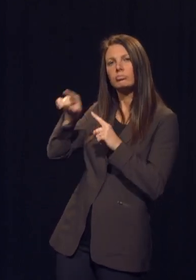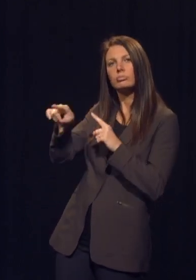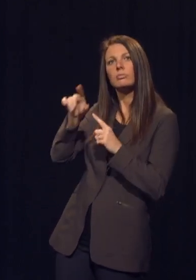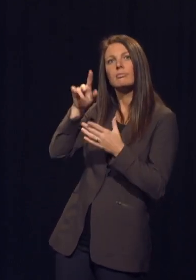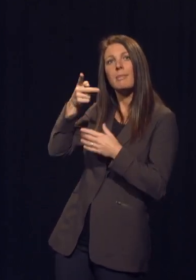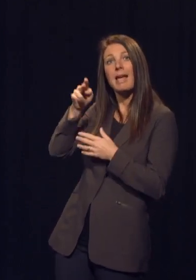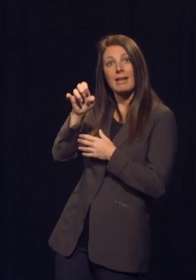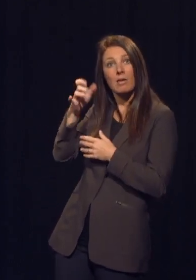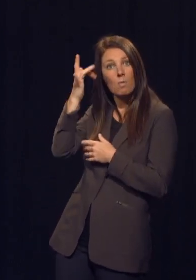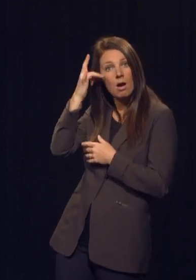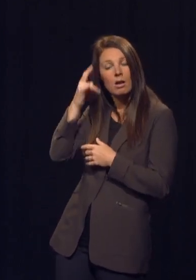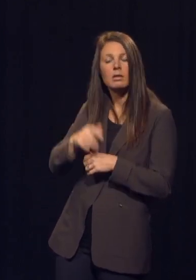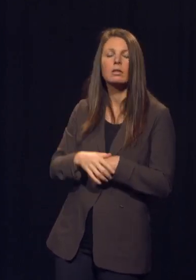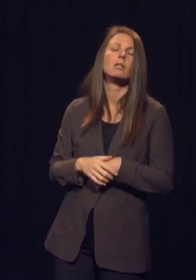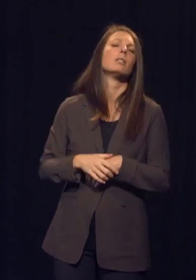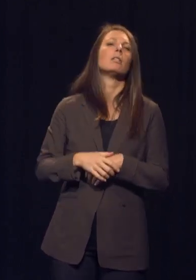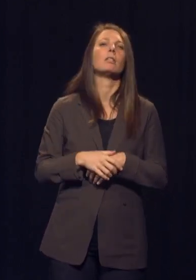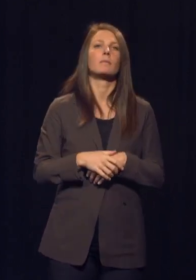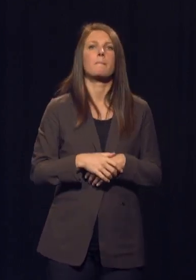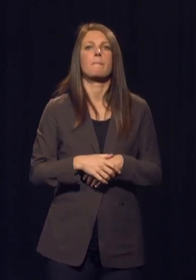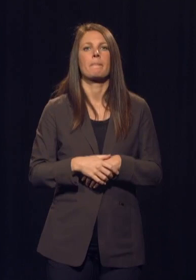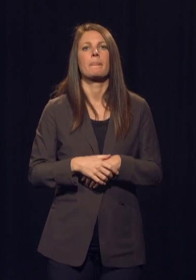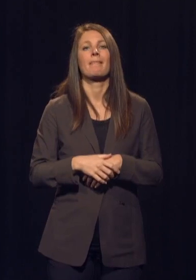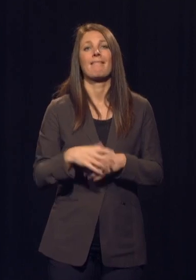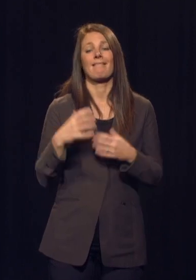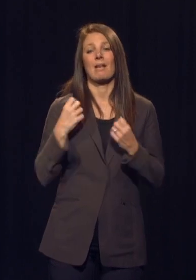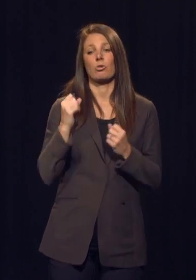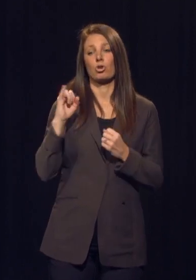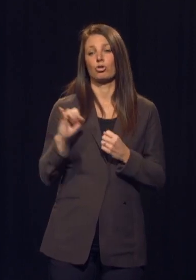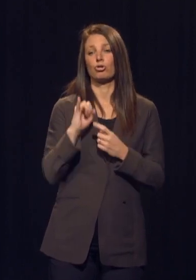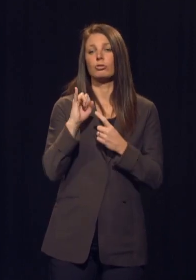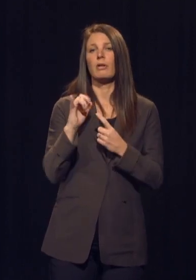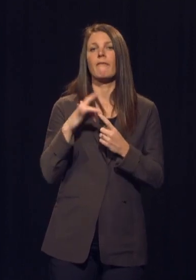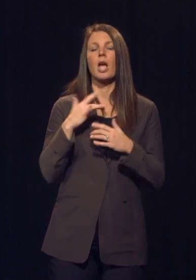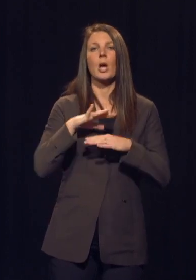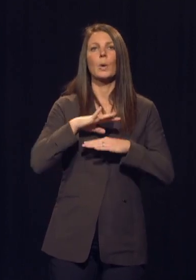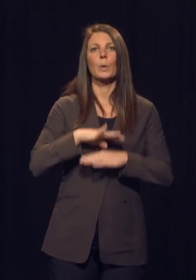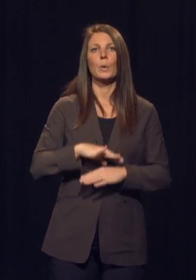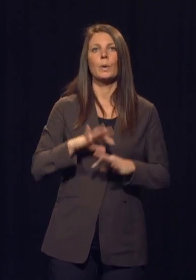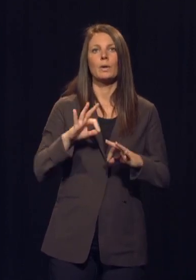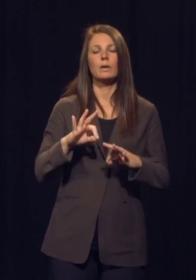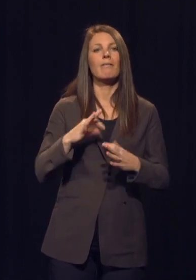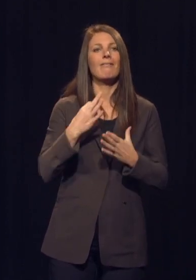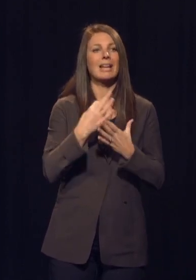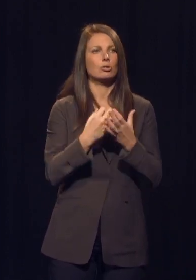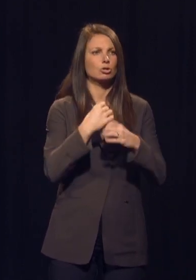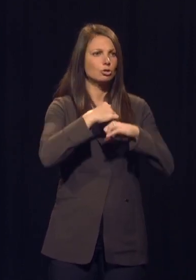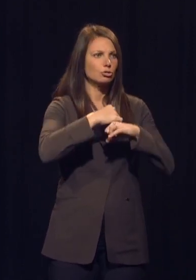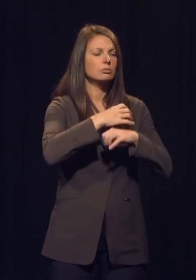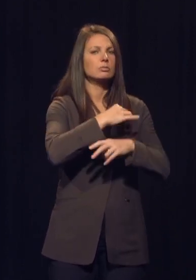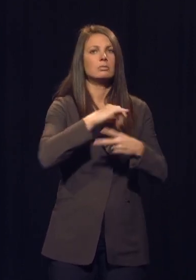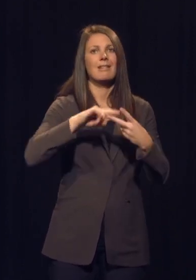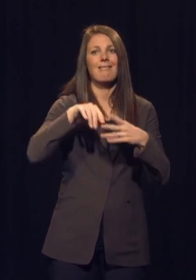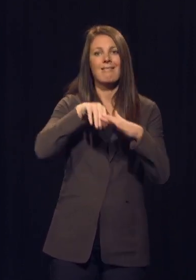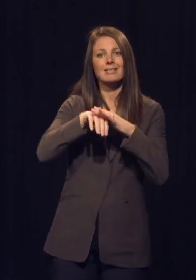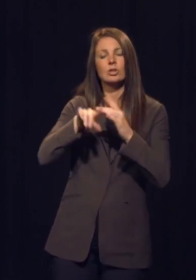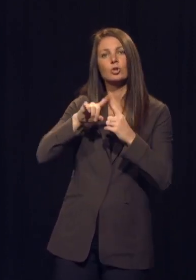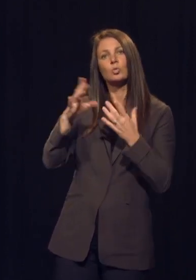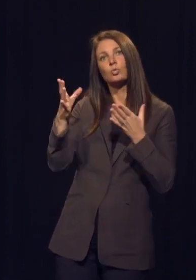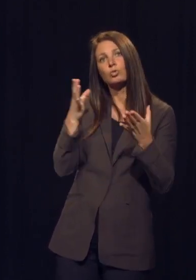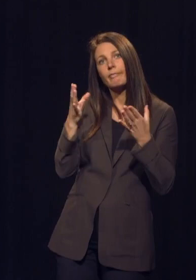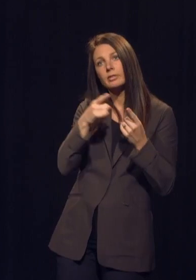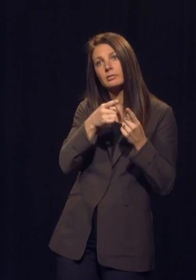that? It's because we health insurance gives you peace of mind, financial security, and access to